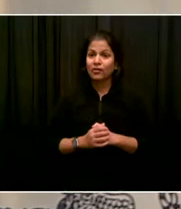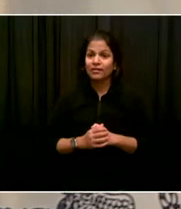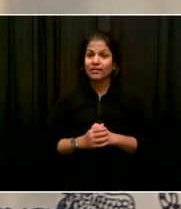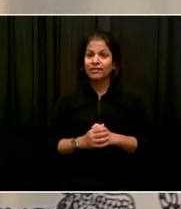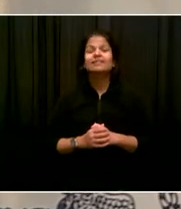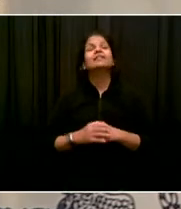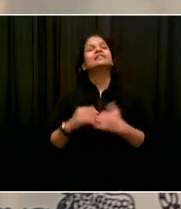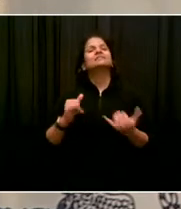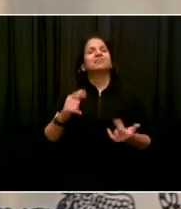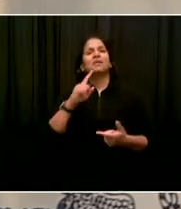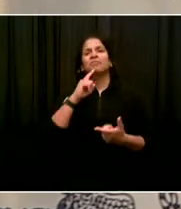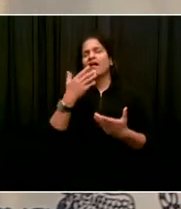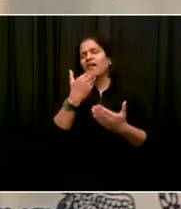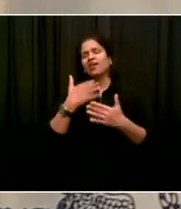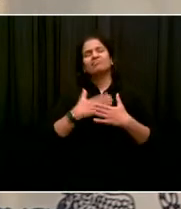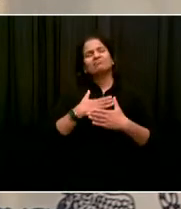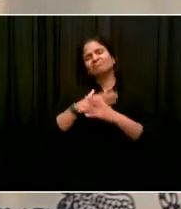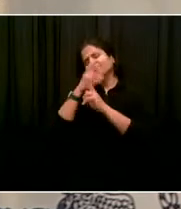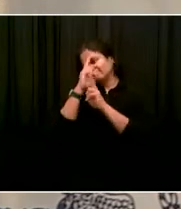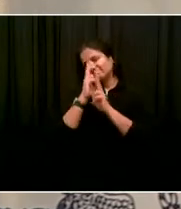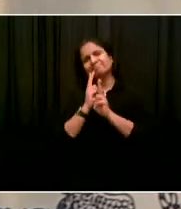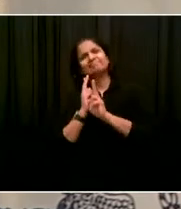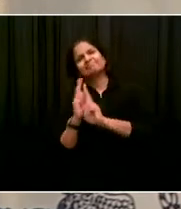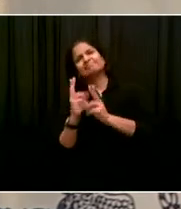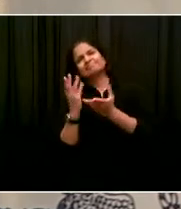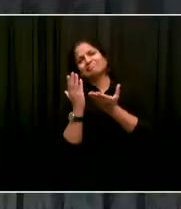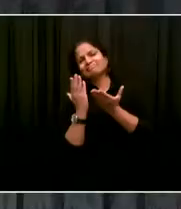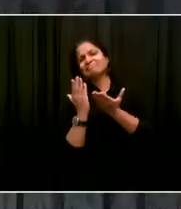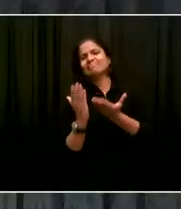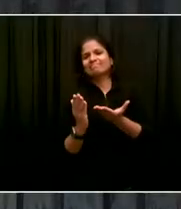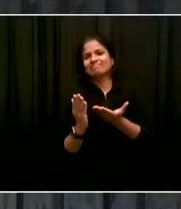Yorkers to present the key to the city to Spike Lee.